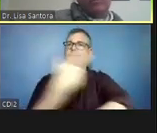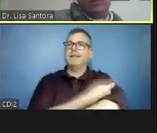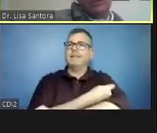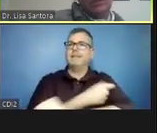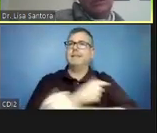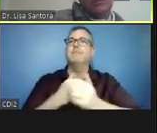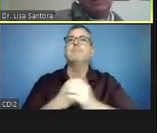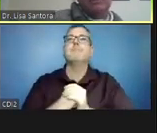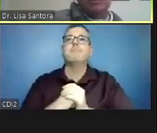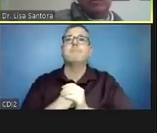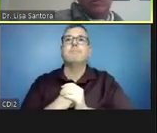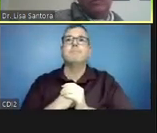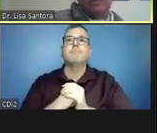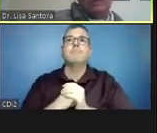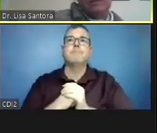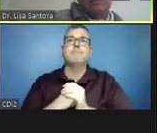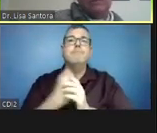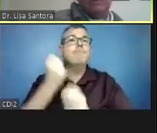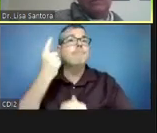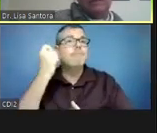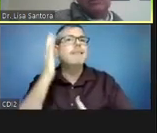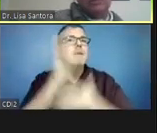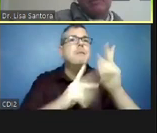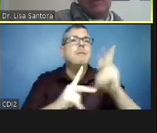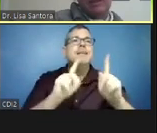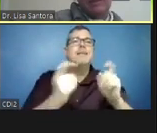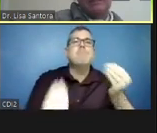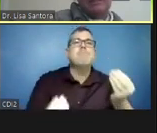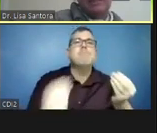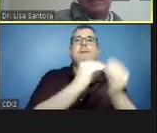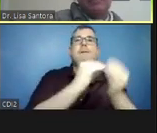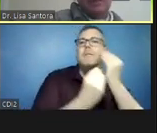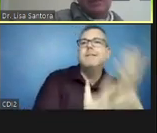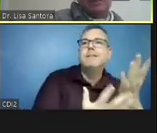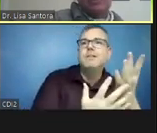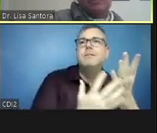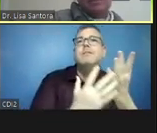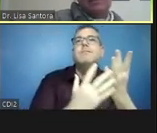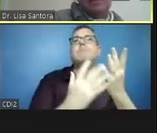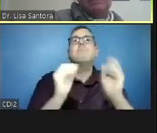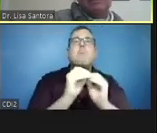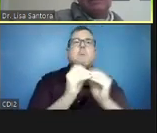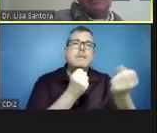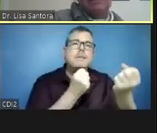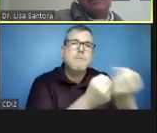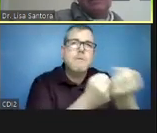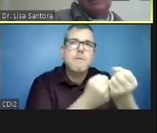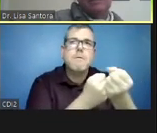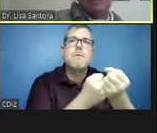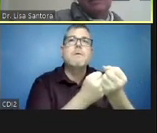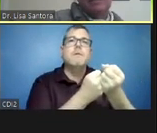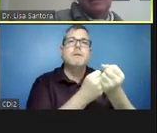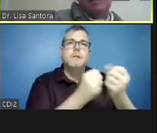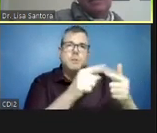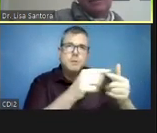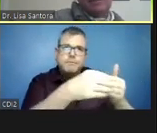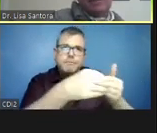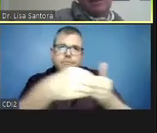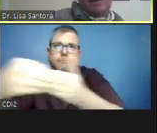more information to make those informed decisions about getting vaccinated. Jump to the next slide.